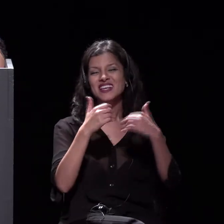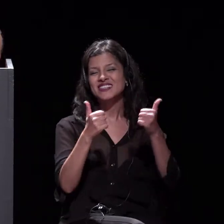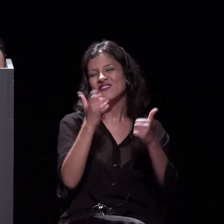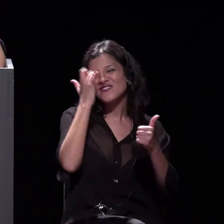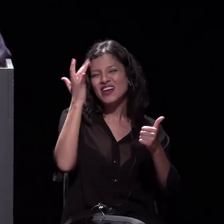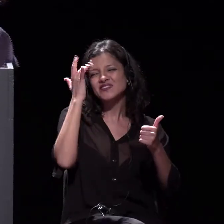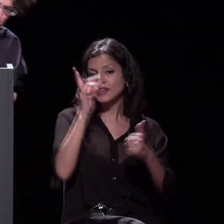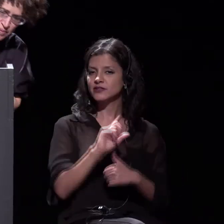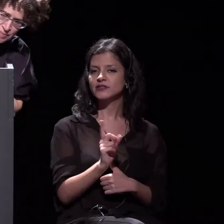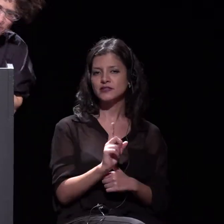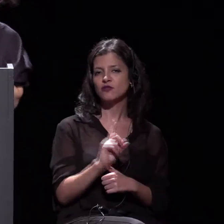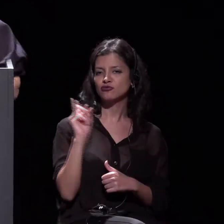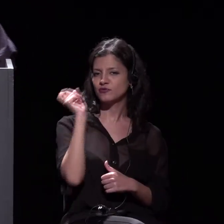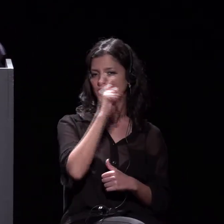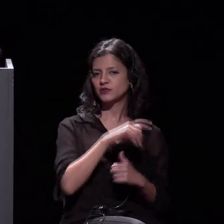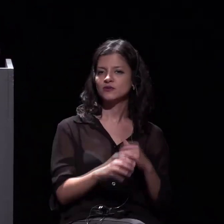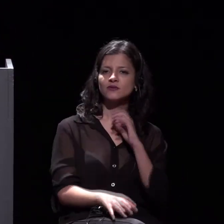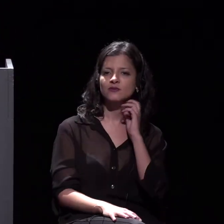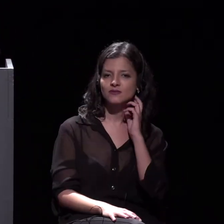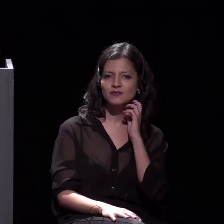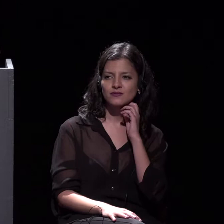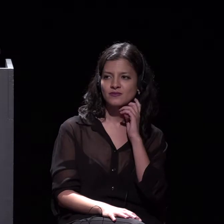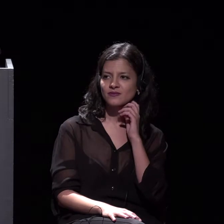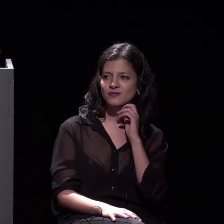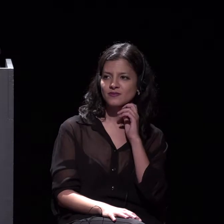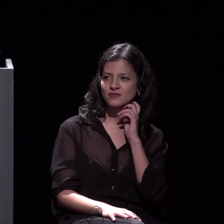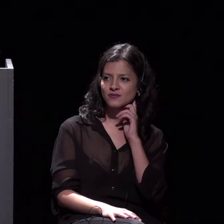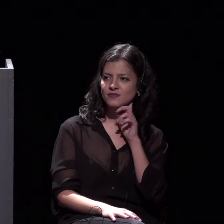let me just jump. Oh, minute and a half.